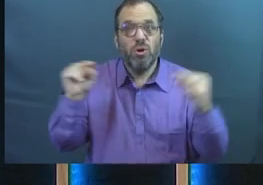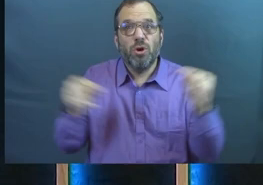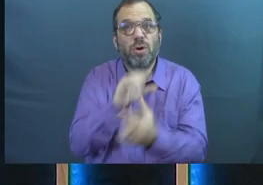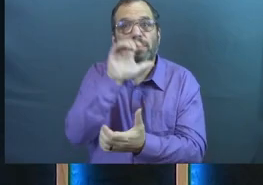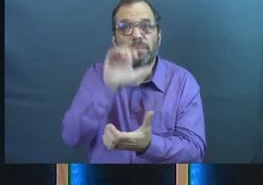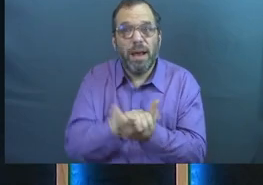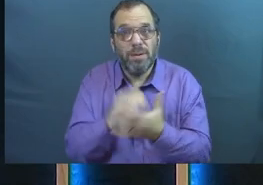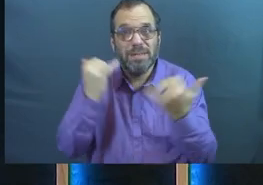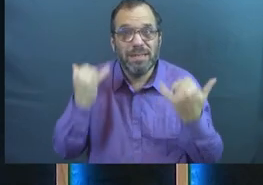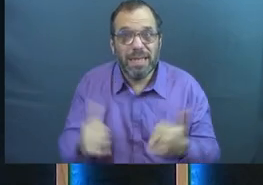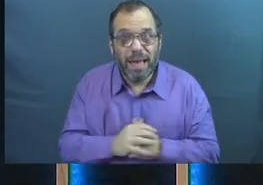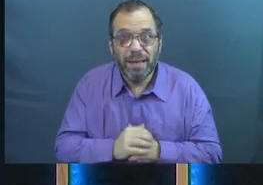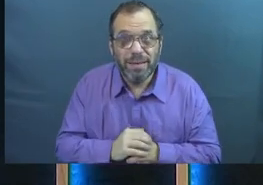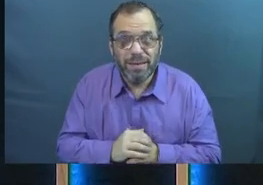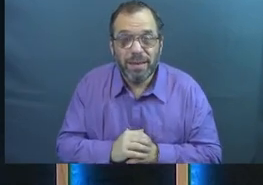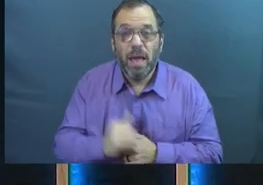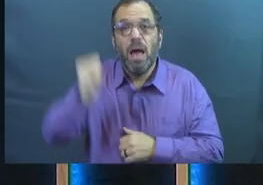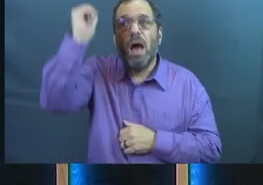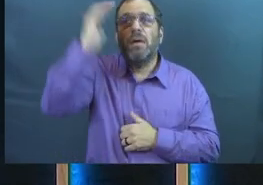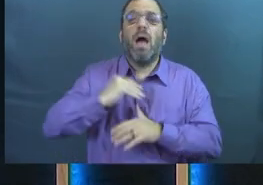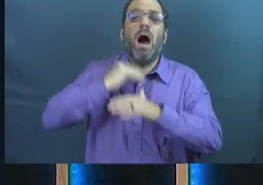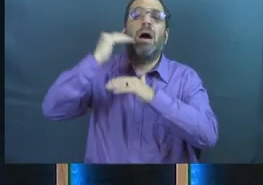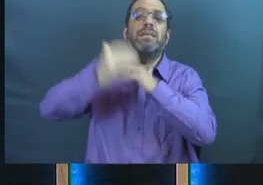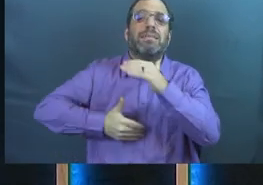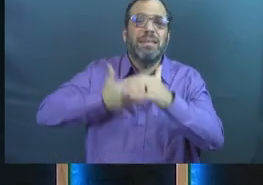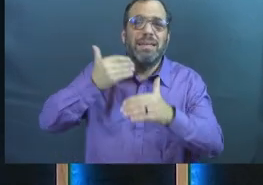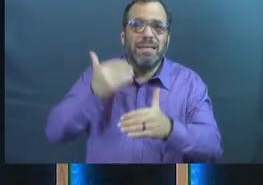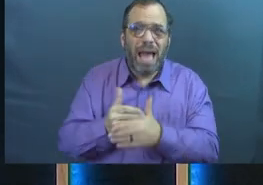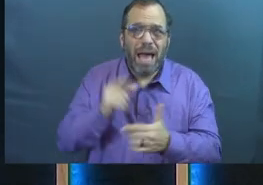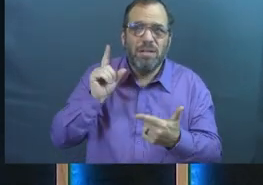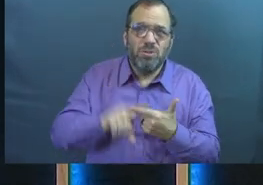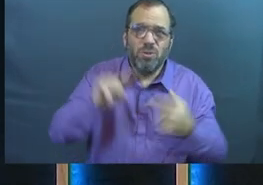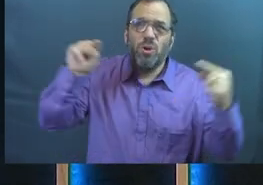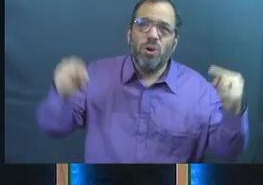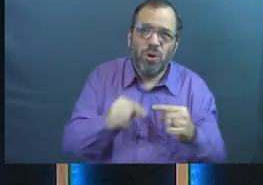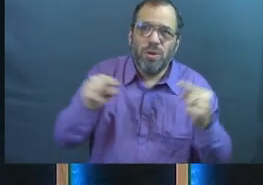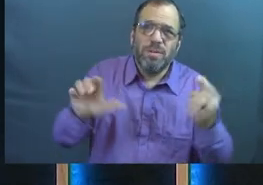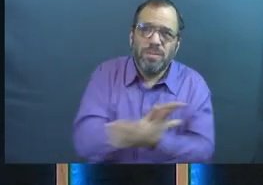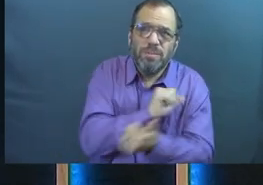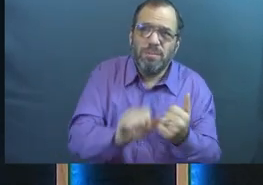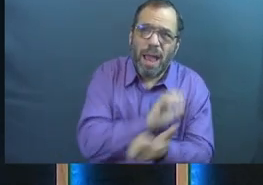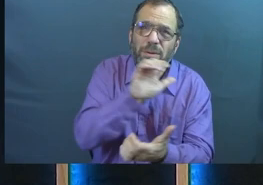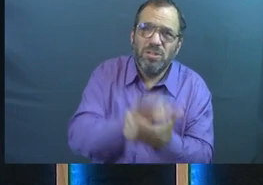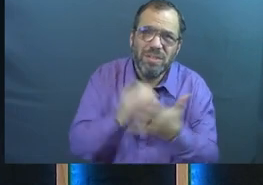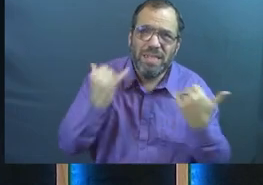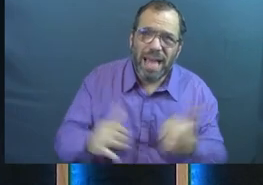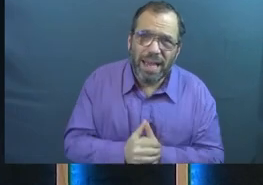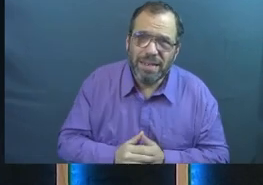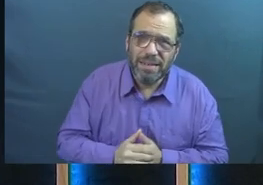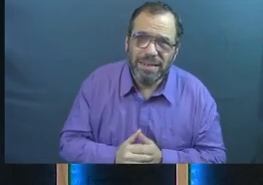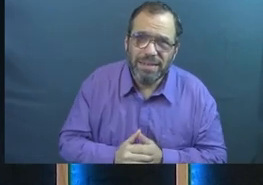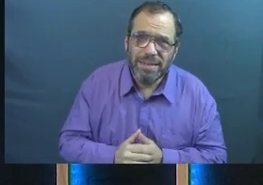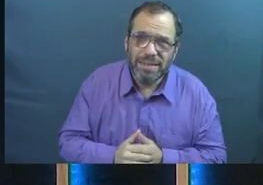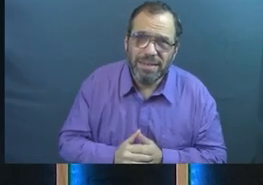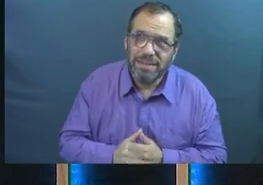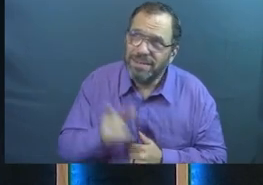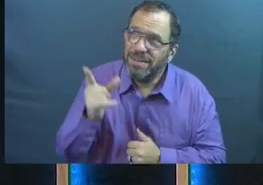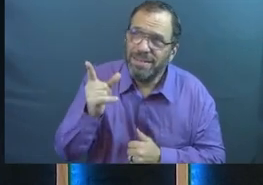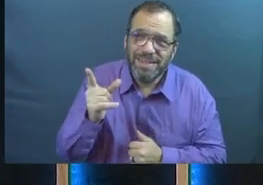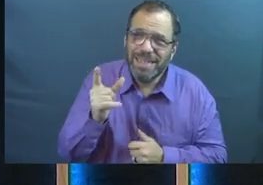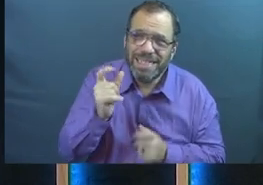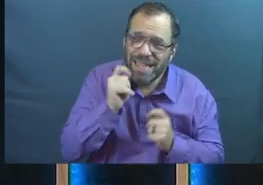wounded marriage today. God is kind toward your wounded marriage today. Not